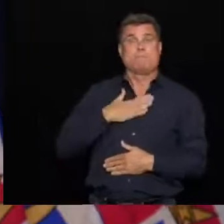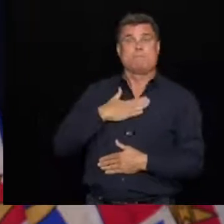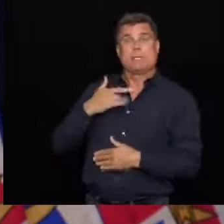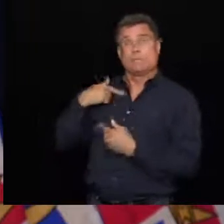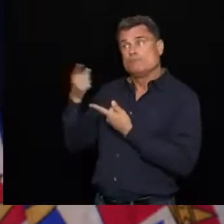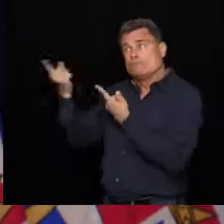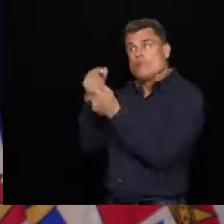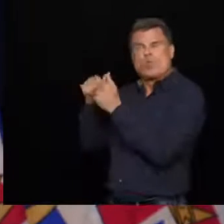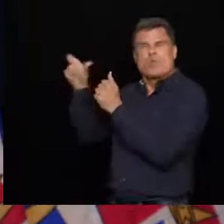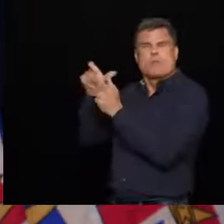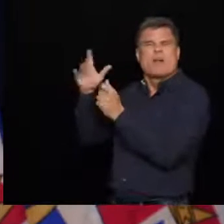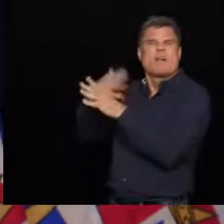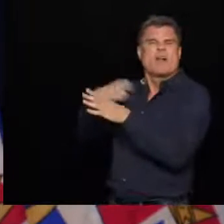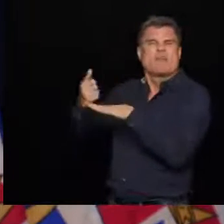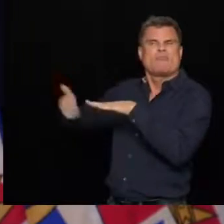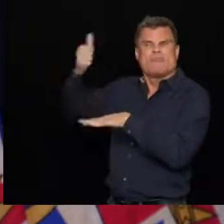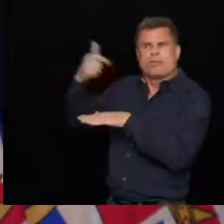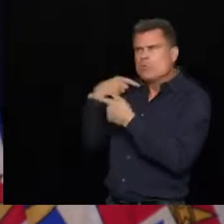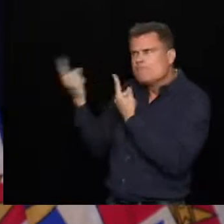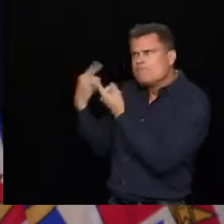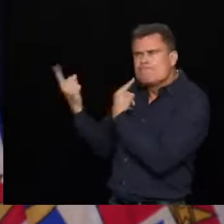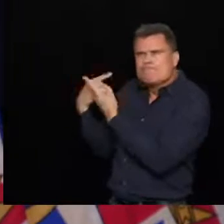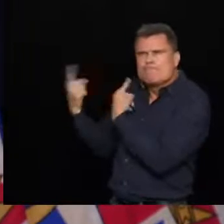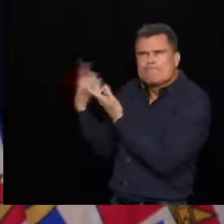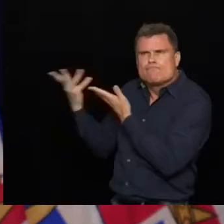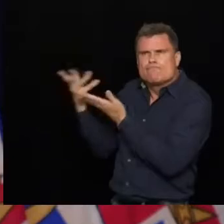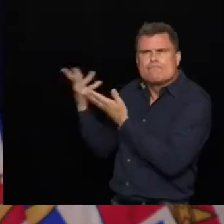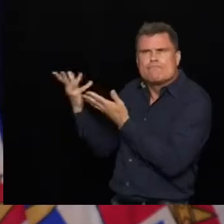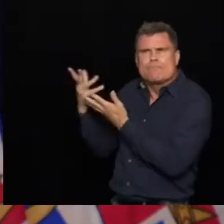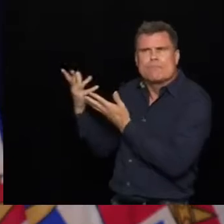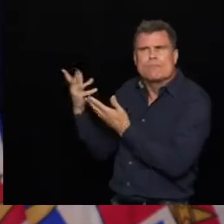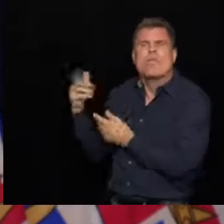their color-coded system, as you see.